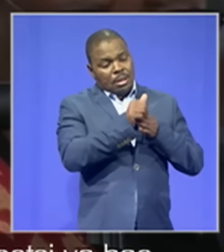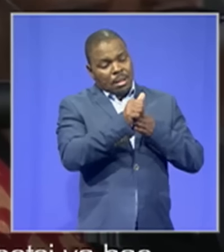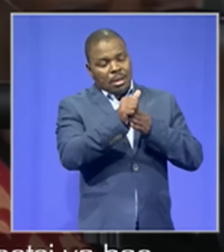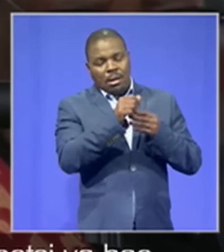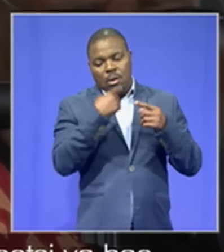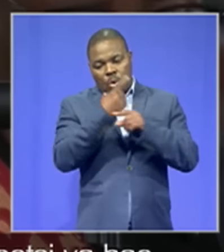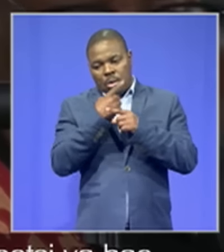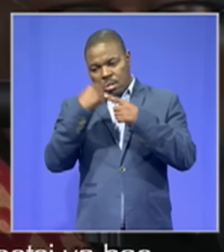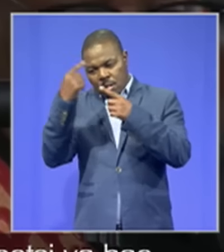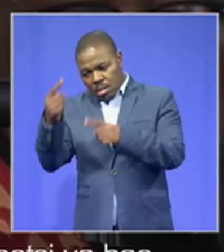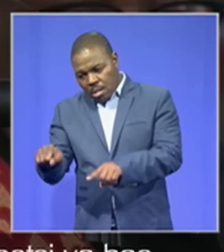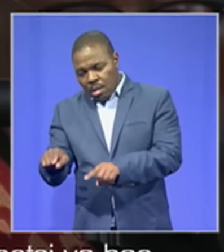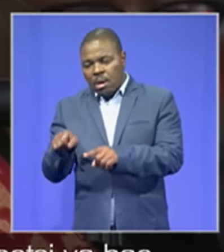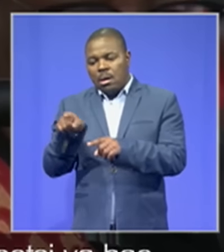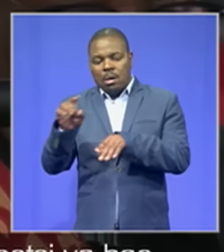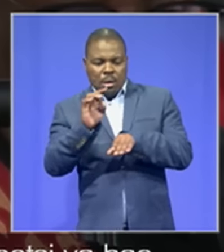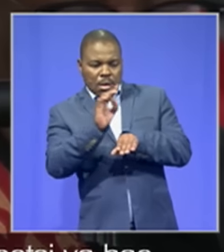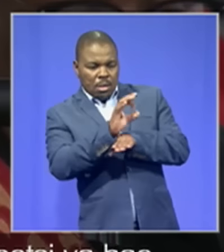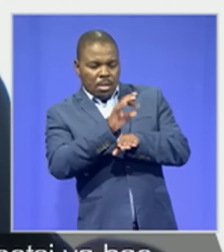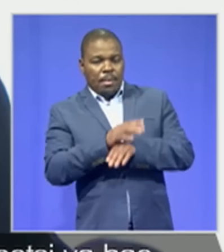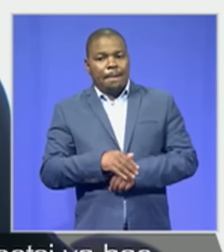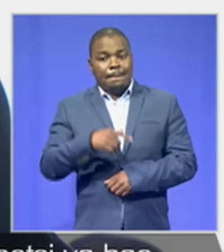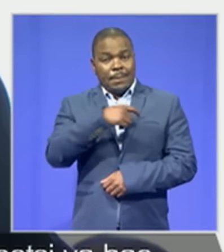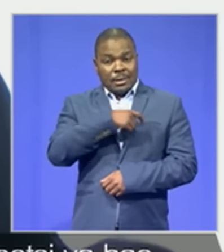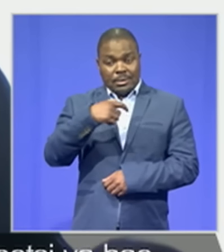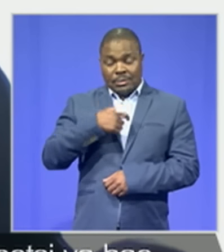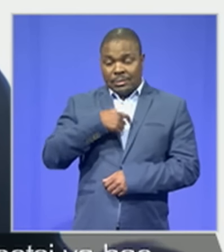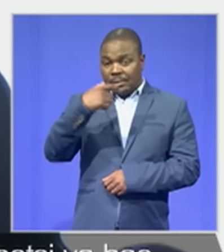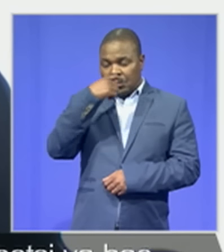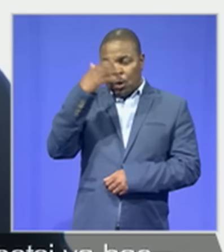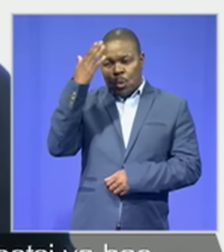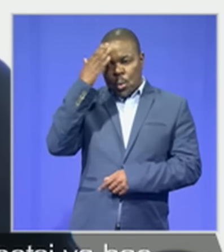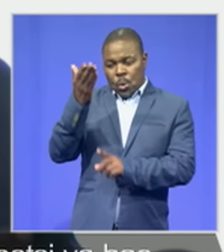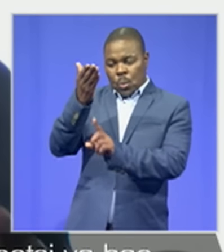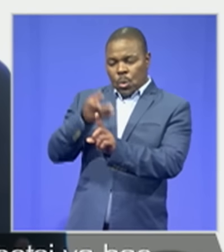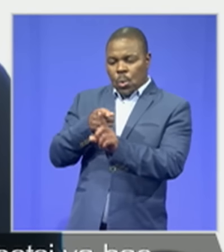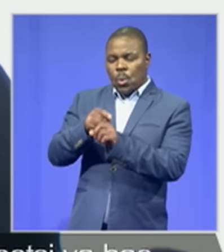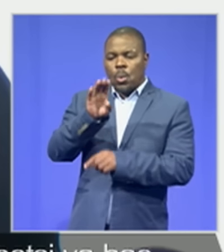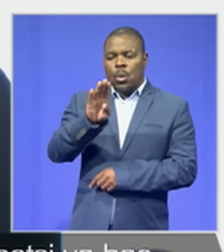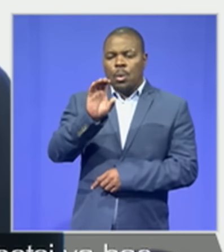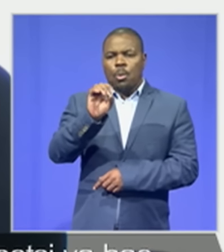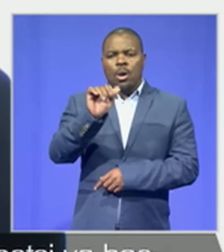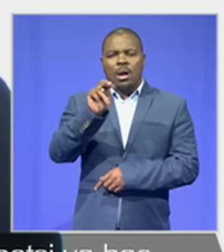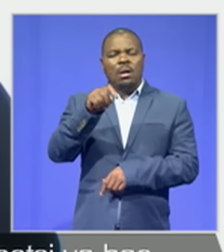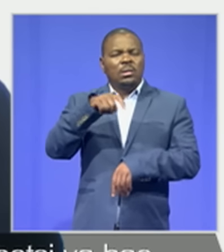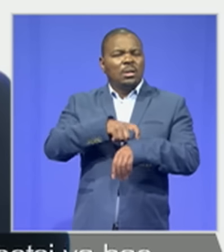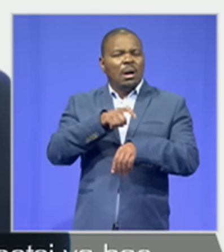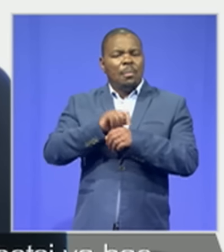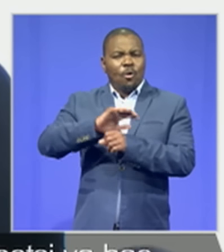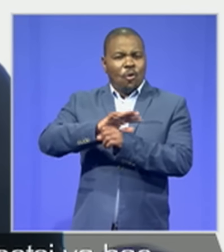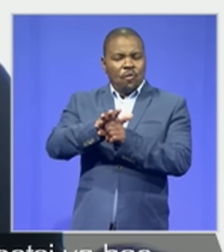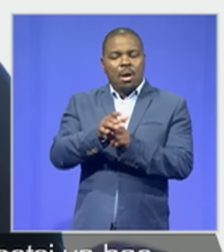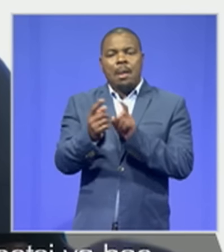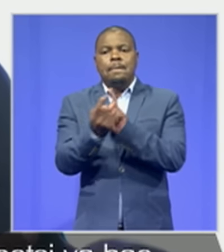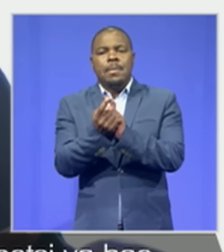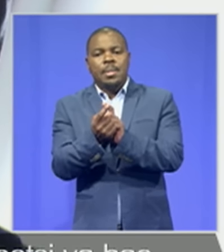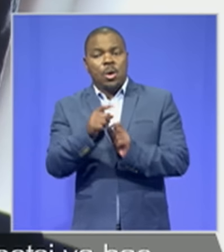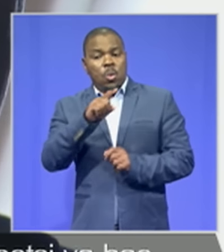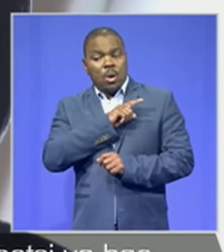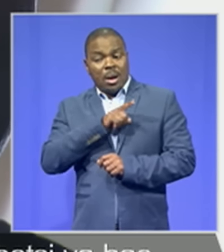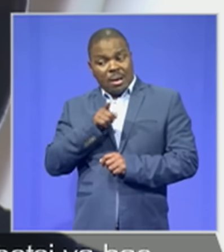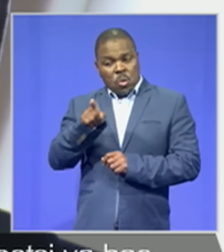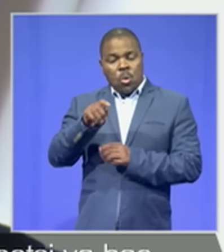tsebo. Mopresidente Ramaphosa o tsebile mobishopo Bolana ka nako ya sewa sa COVID-19 ka ha ene ile e mong wa